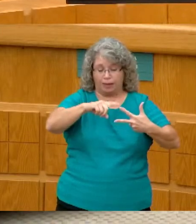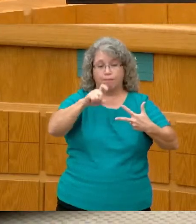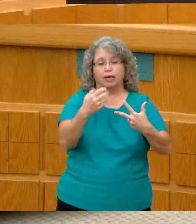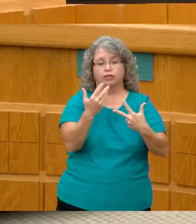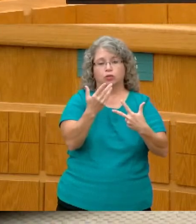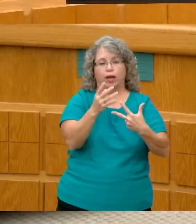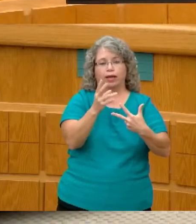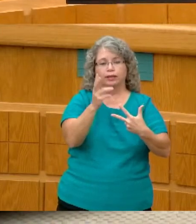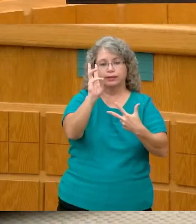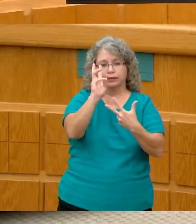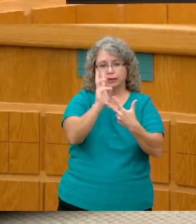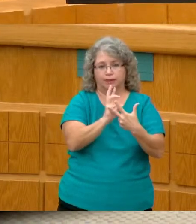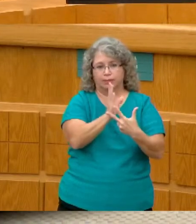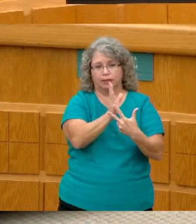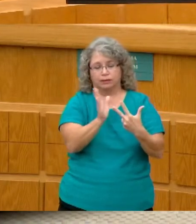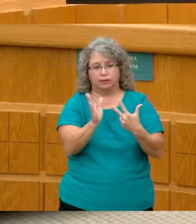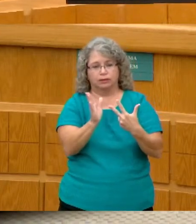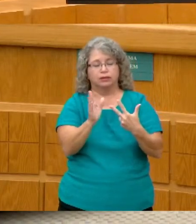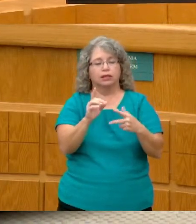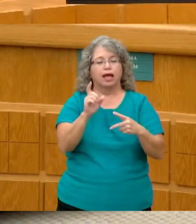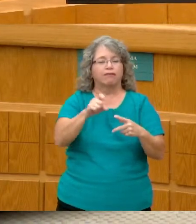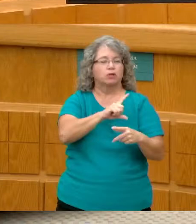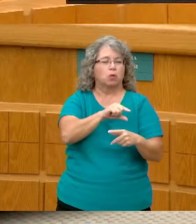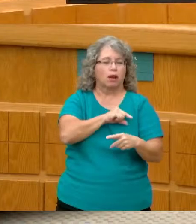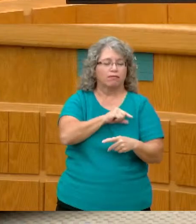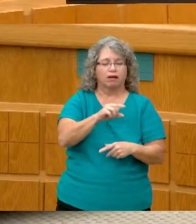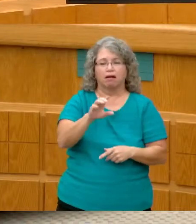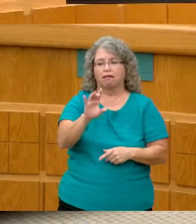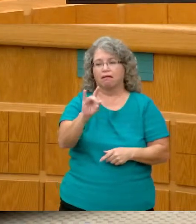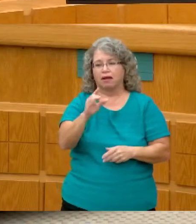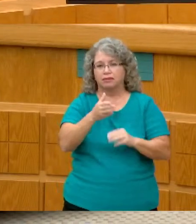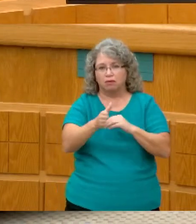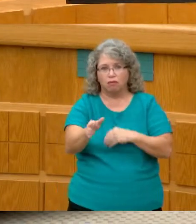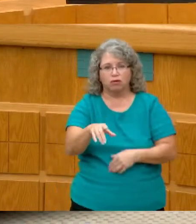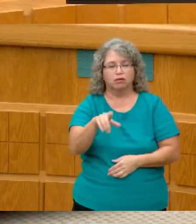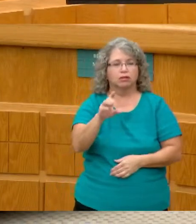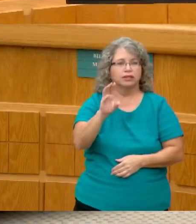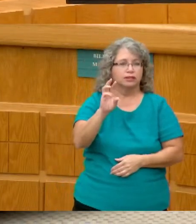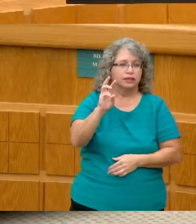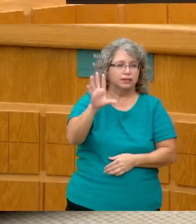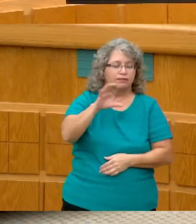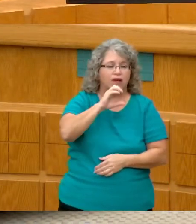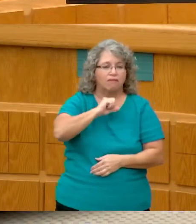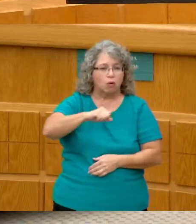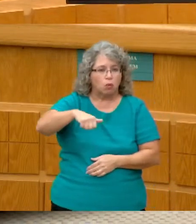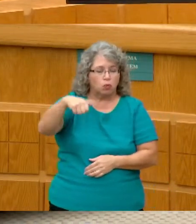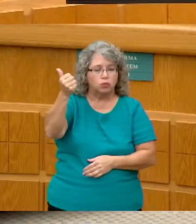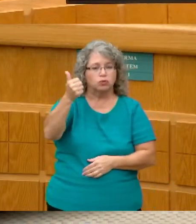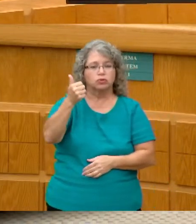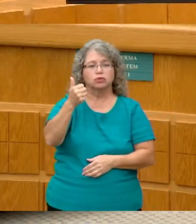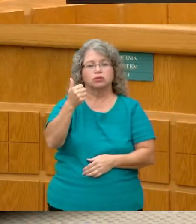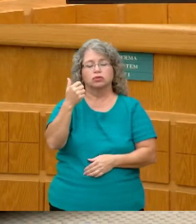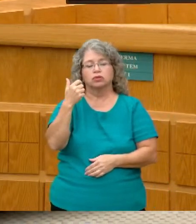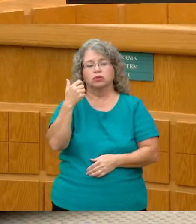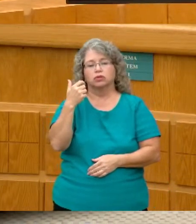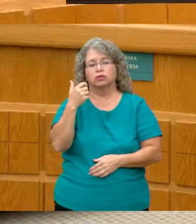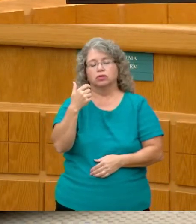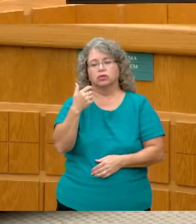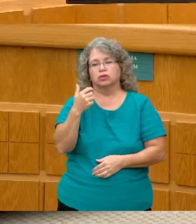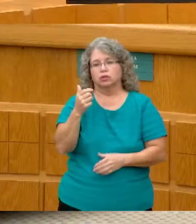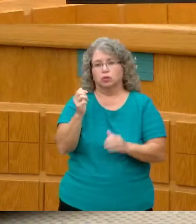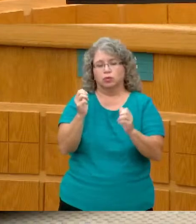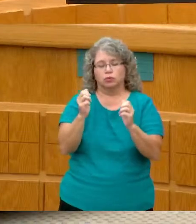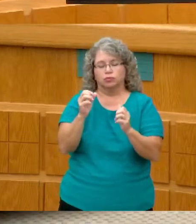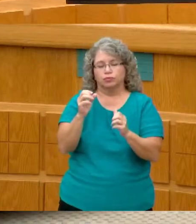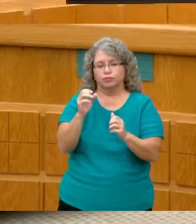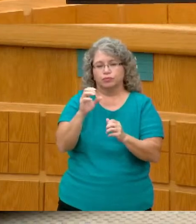other comorbidities or increased risk for significant COVID disease. You can be 18 and older who live in a